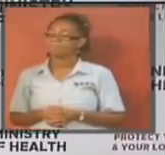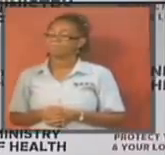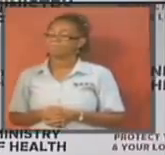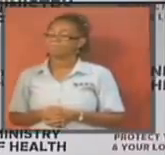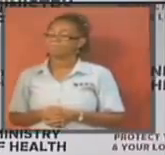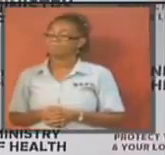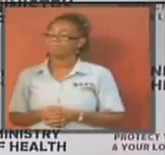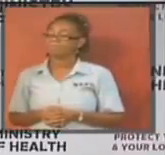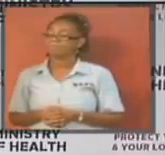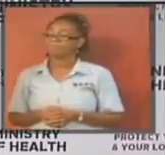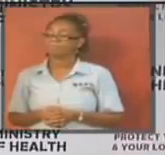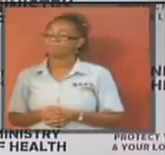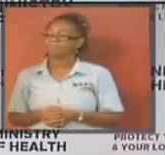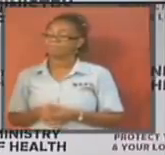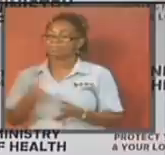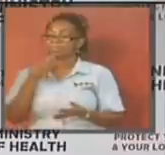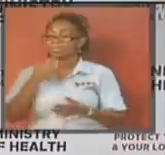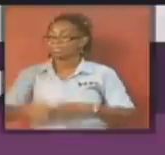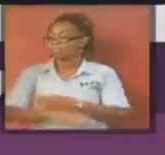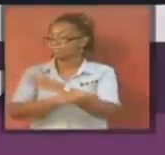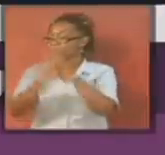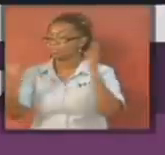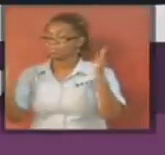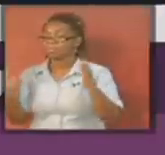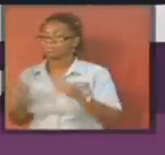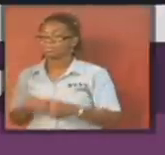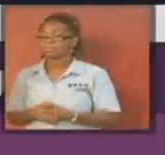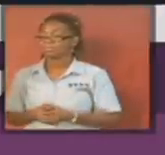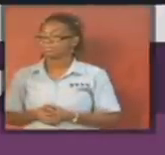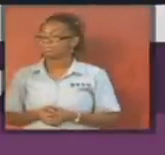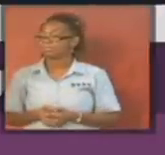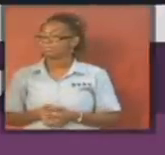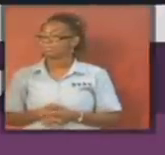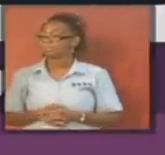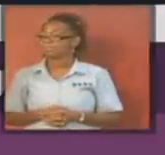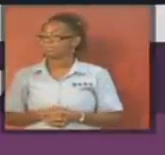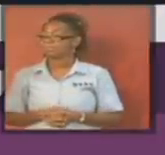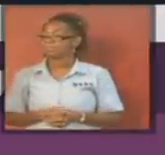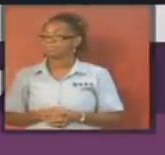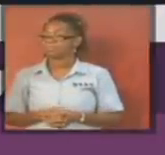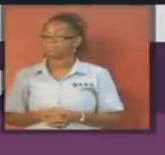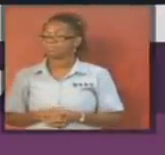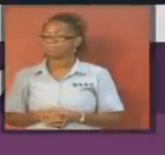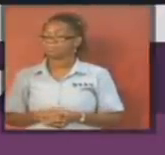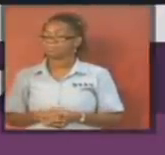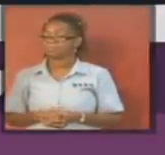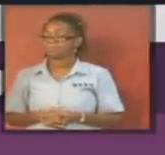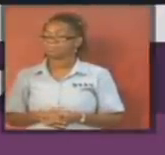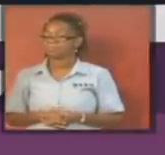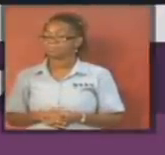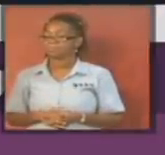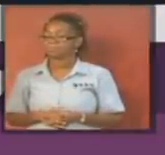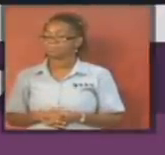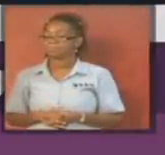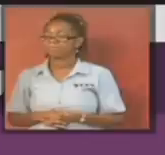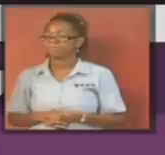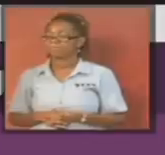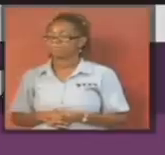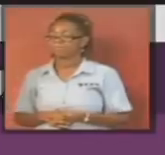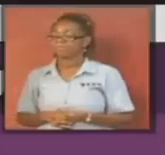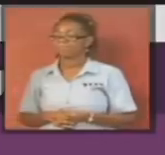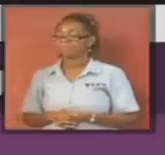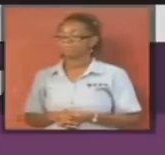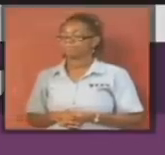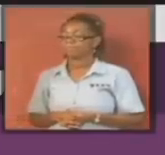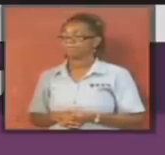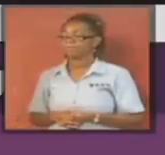Morning again, Kim Bodram, Express, CMO. So I hope this question is not uninformed, but it seems that while the daily infection rate is